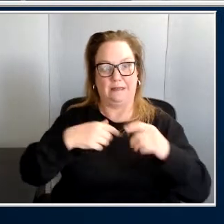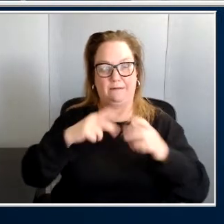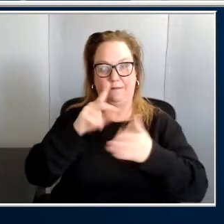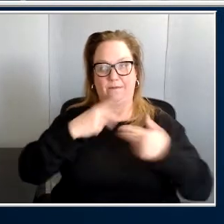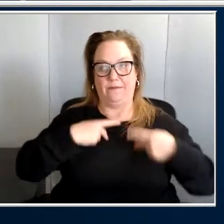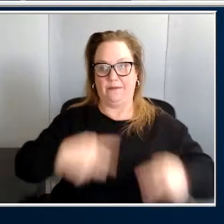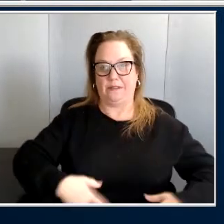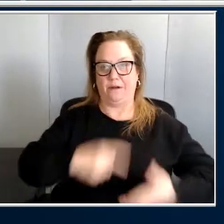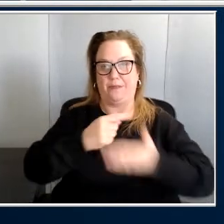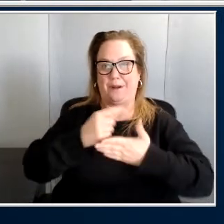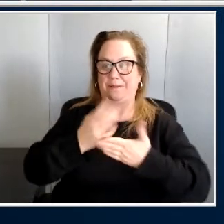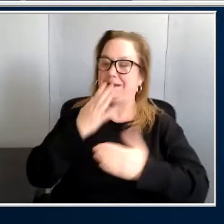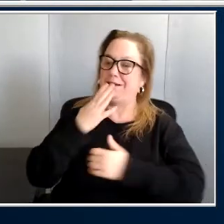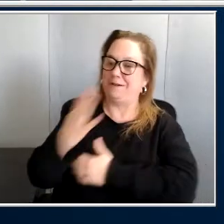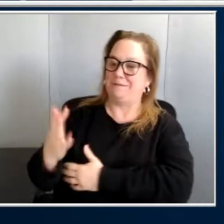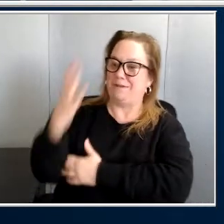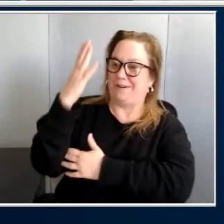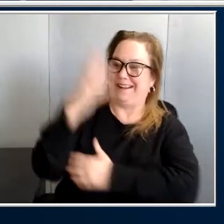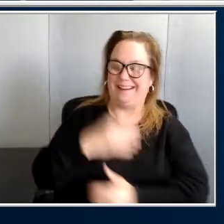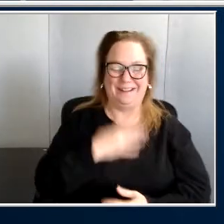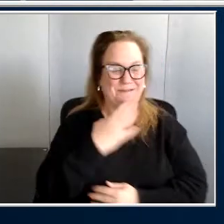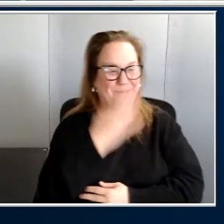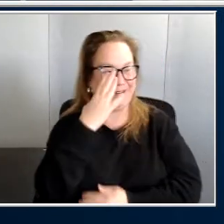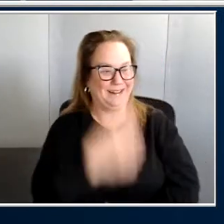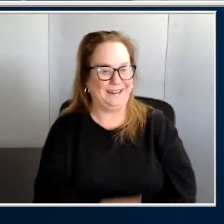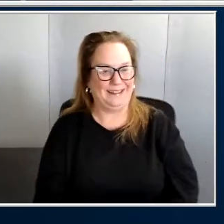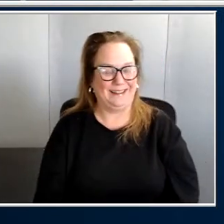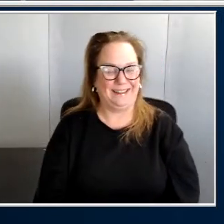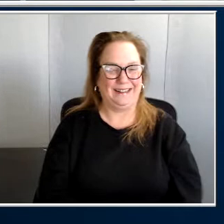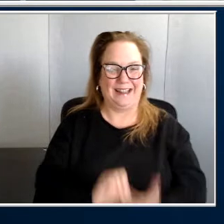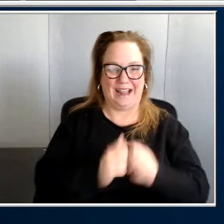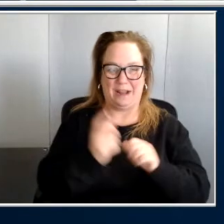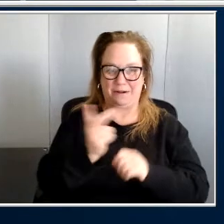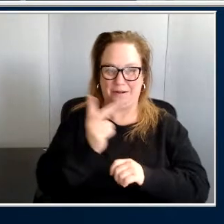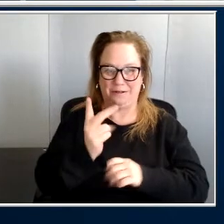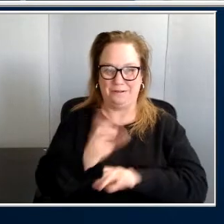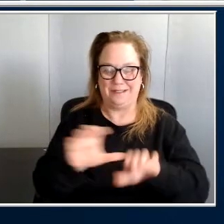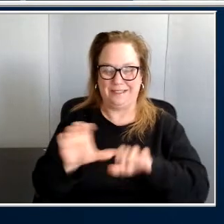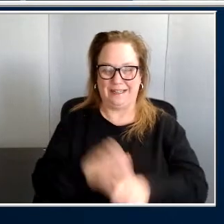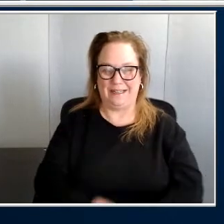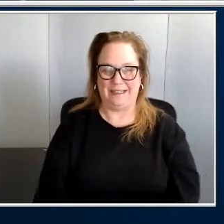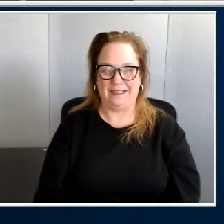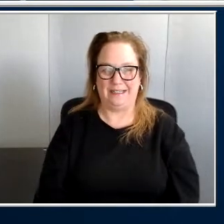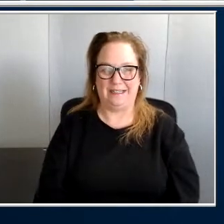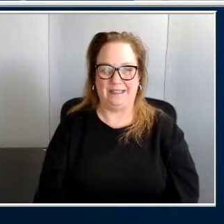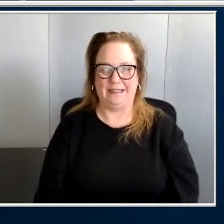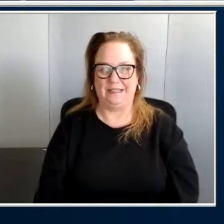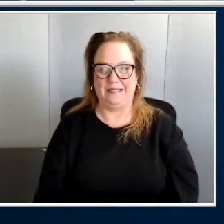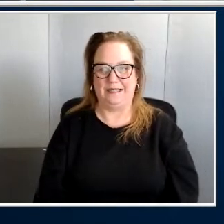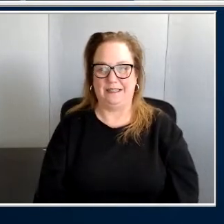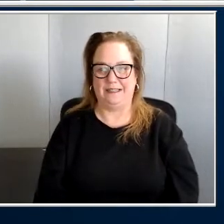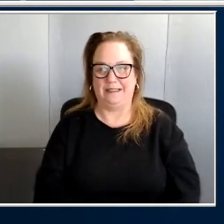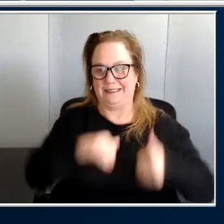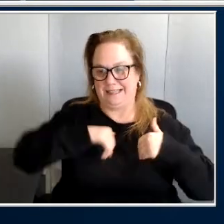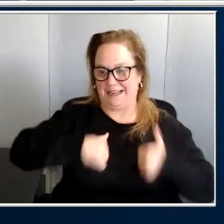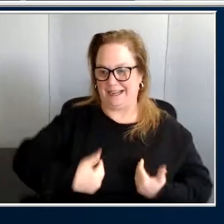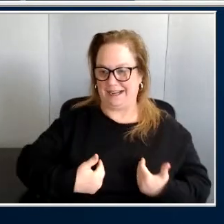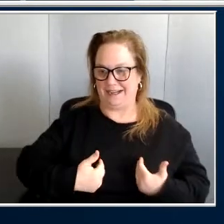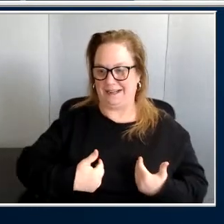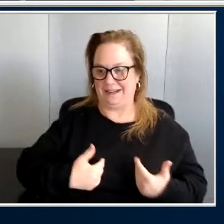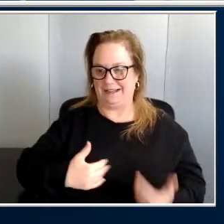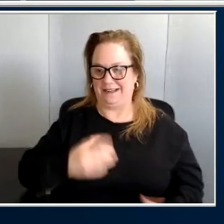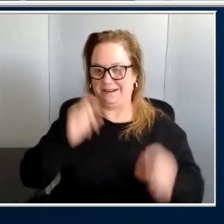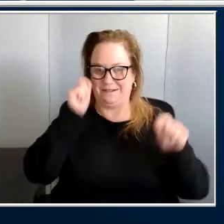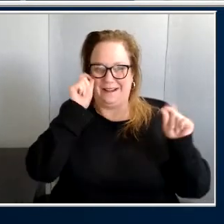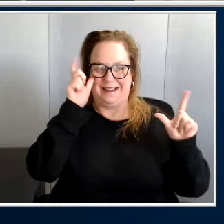Hi, good morning. How are you guys doing today? I'm good, a little tired, but awake. I